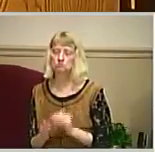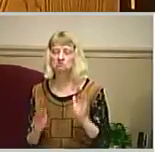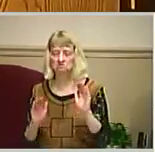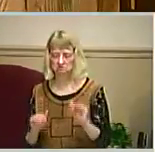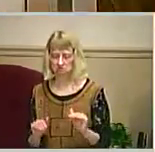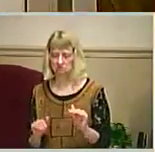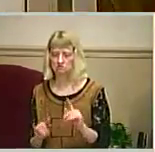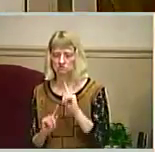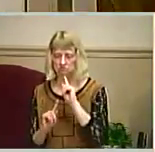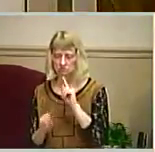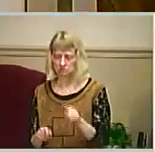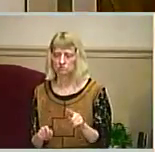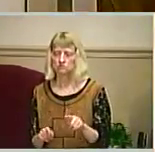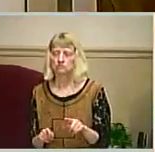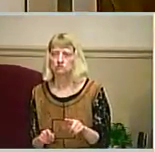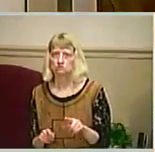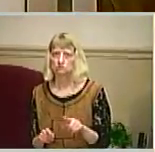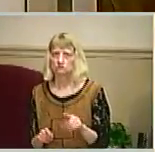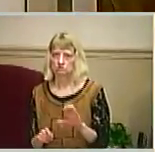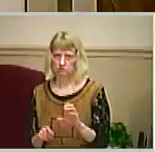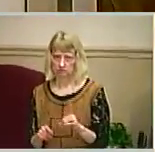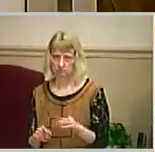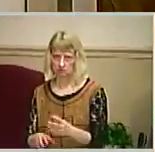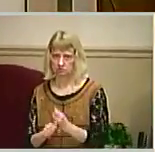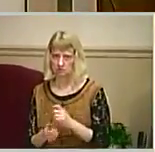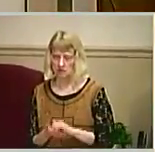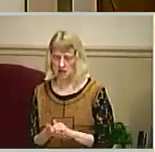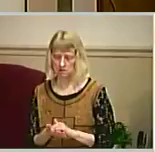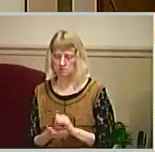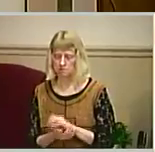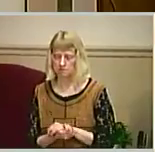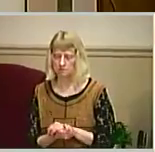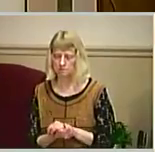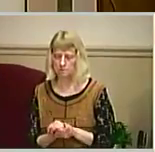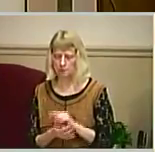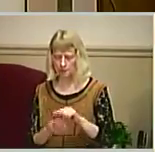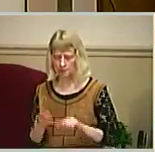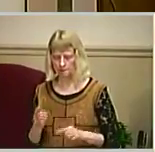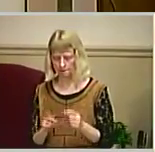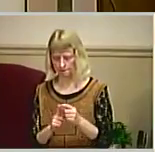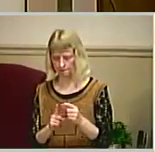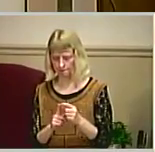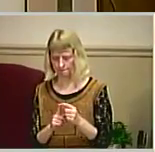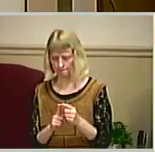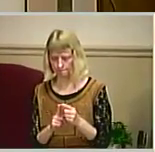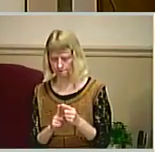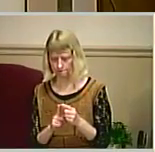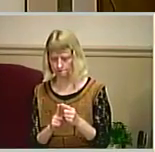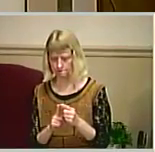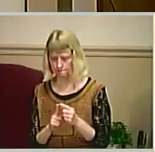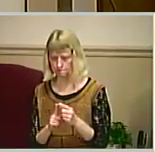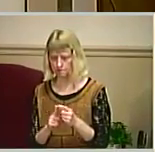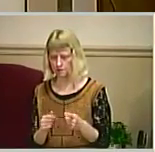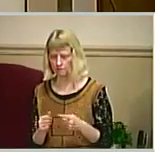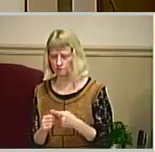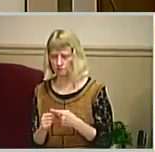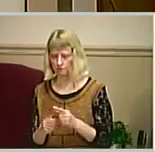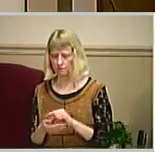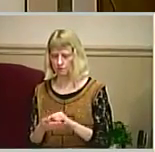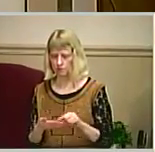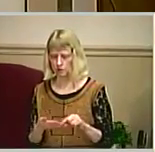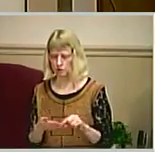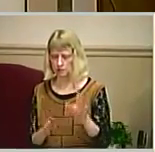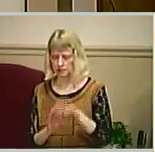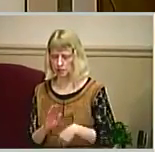encourage you to get them and to listen to them. But we see those four words brought out for us right here in the first verse of chapter